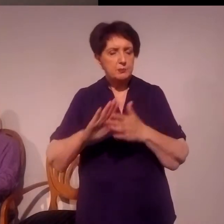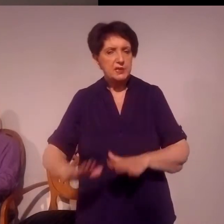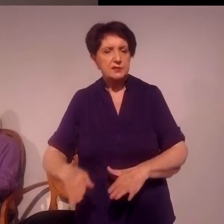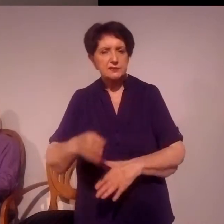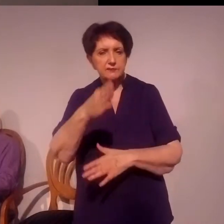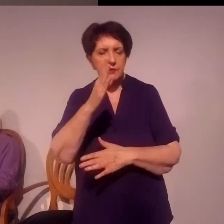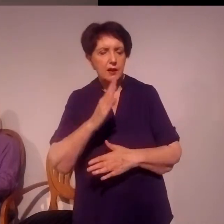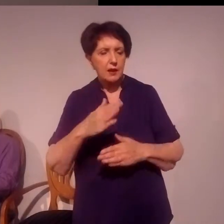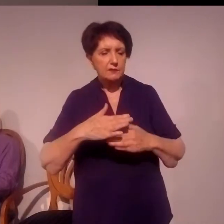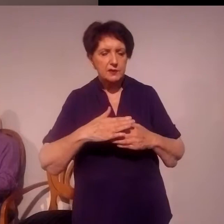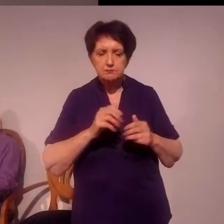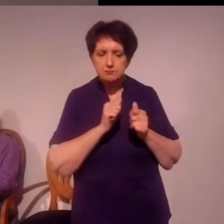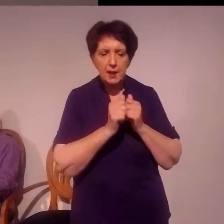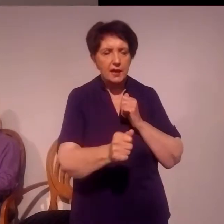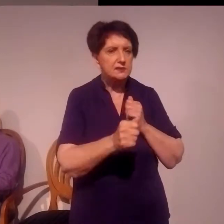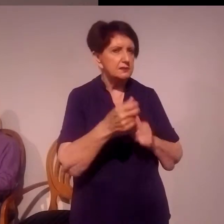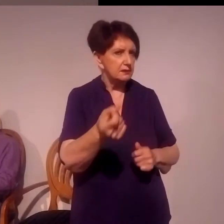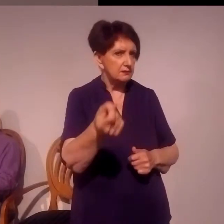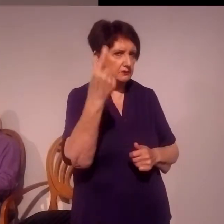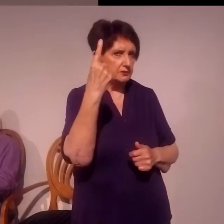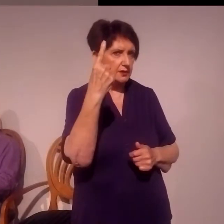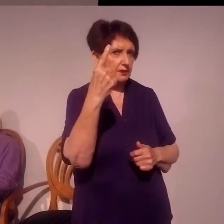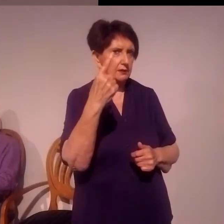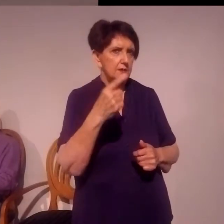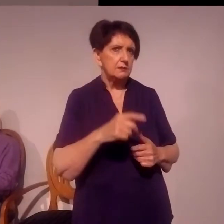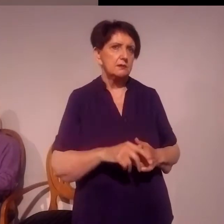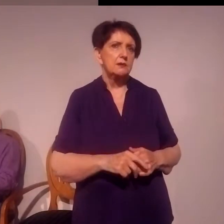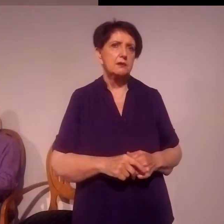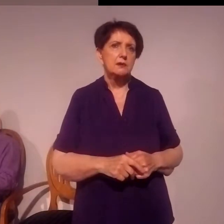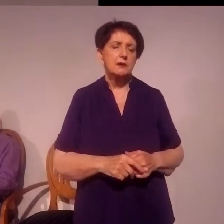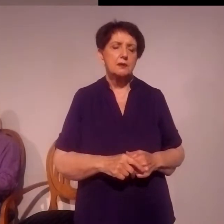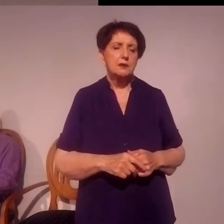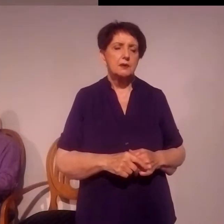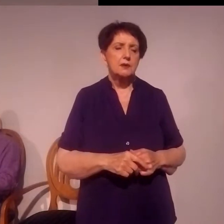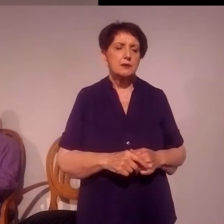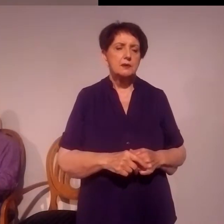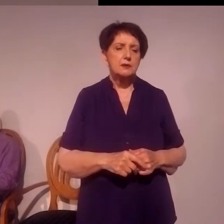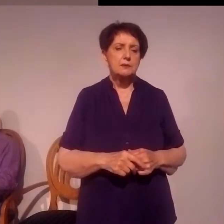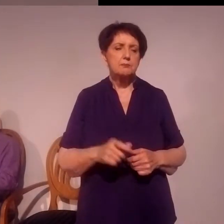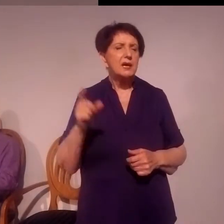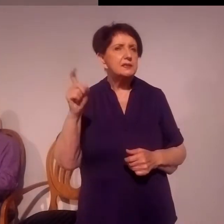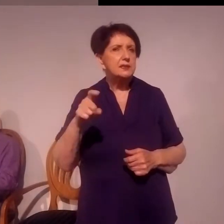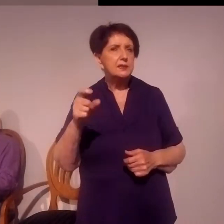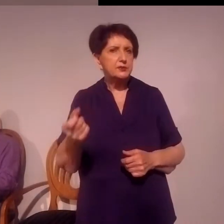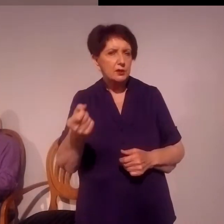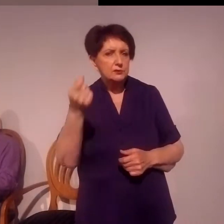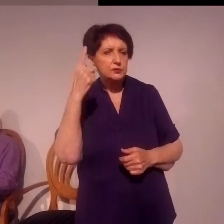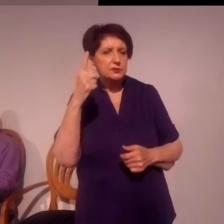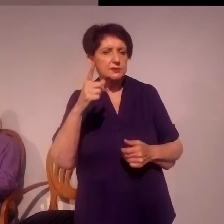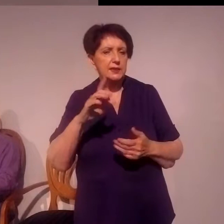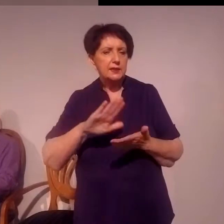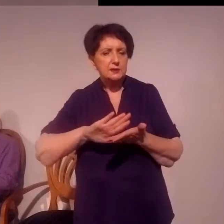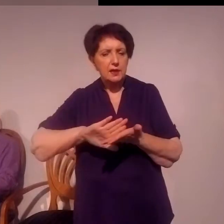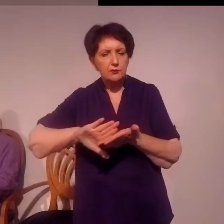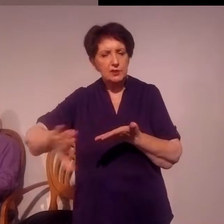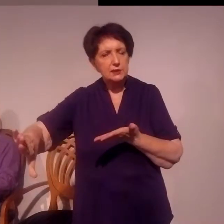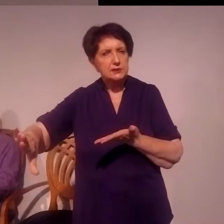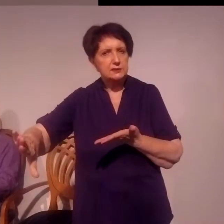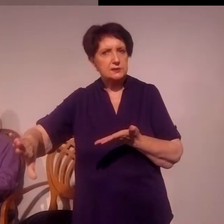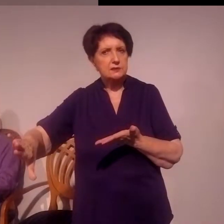that passes understanding. I release my need to understand those that are different from